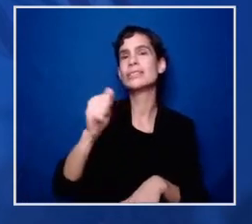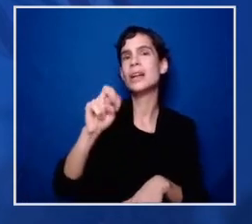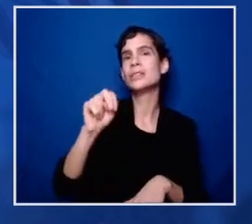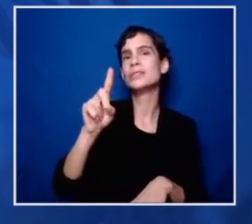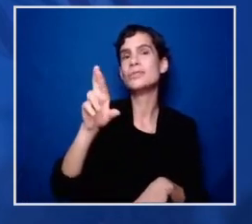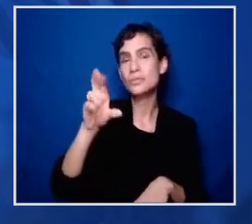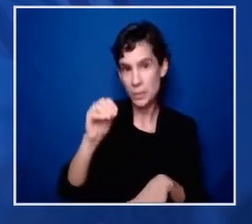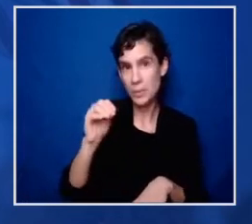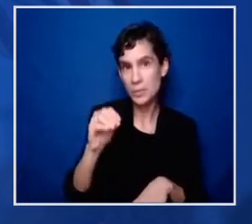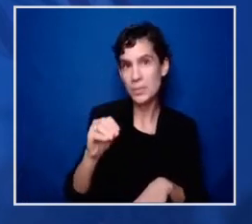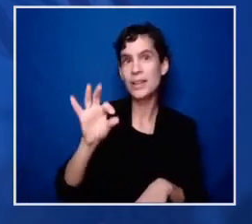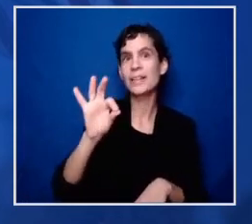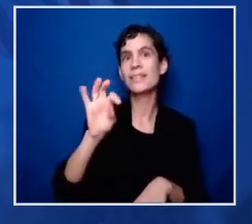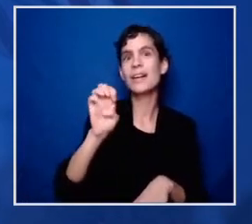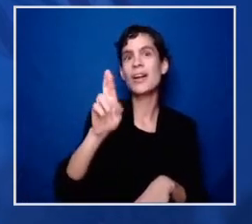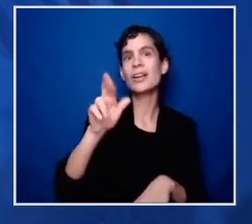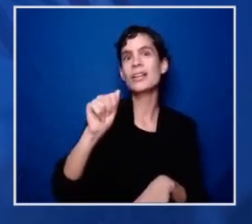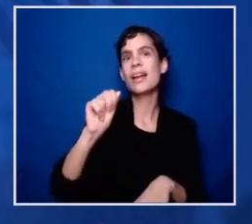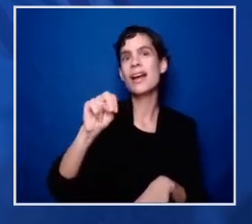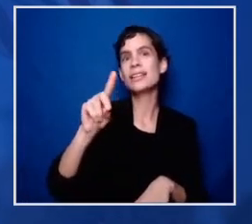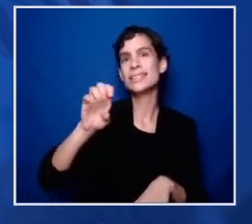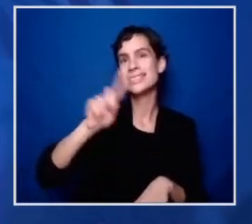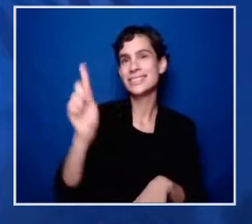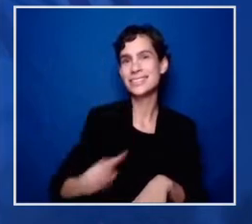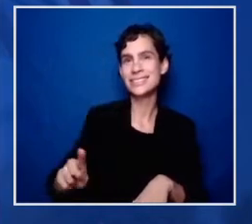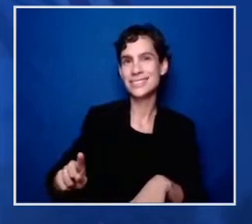and Mana.